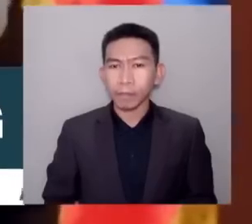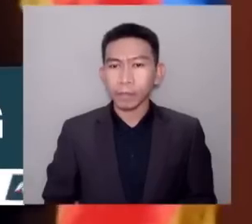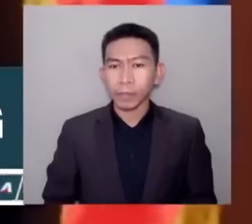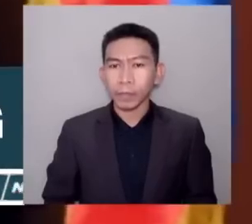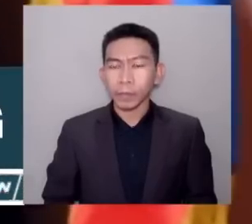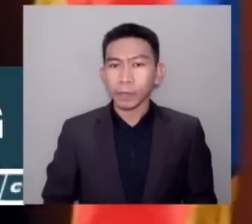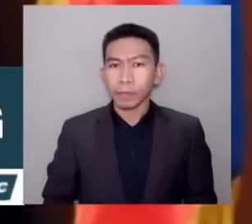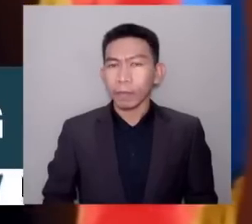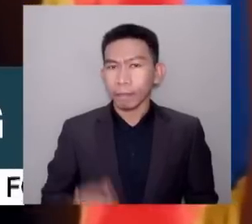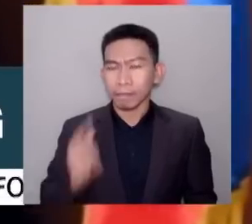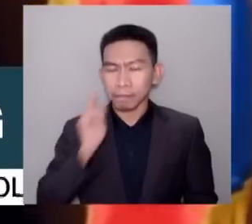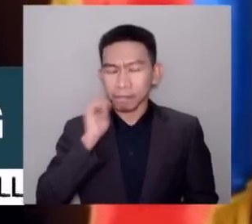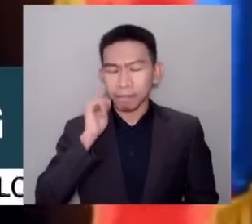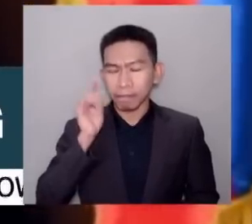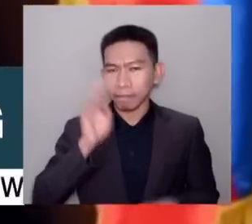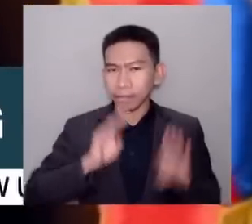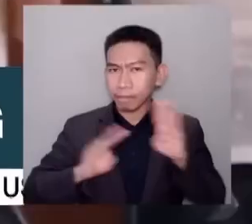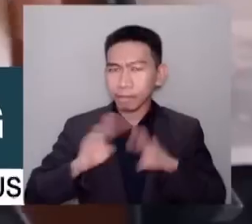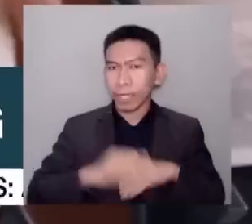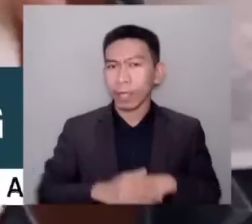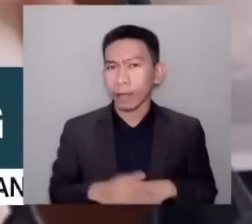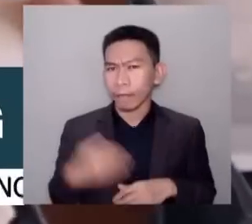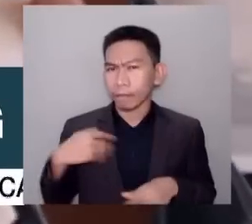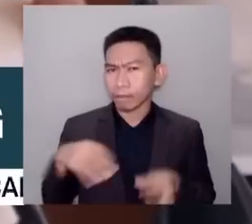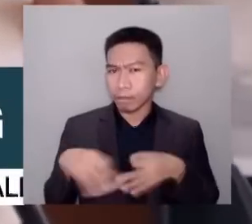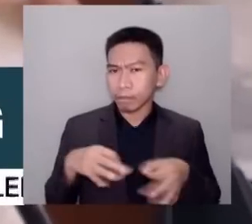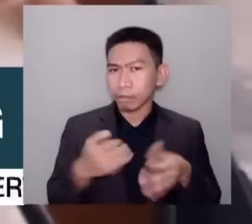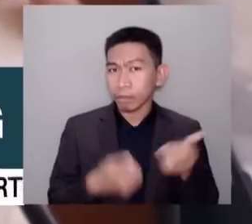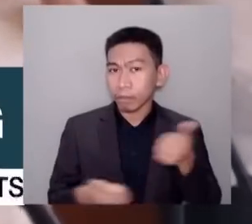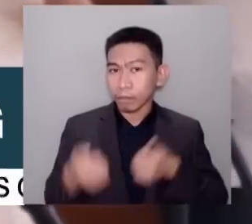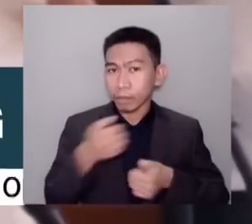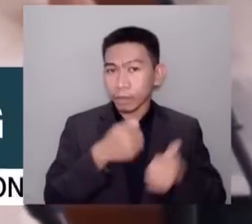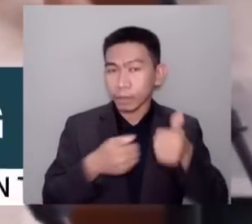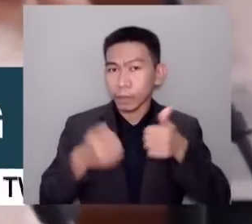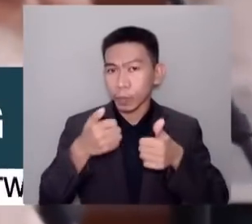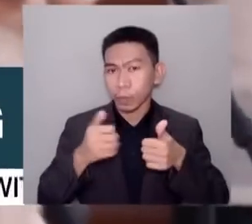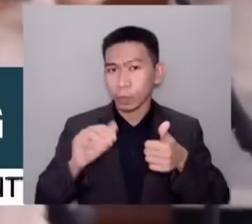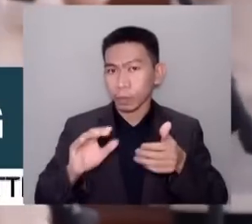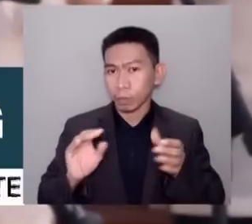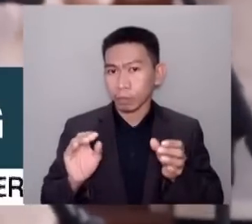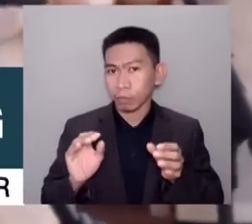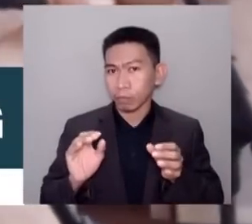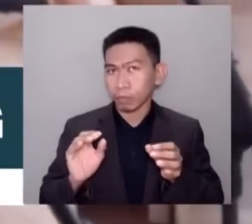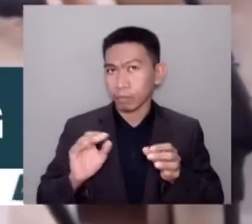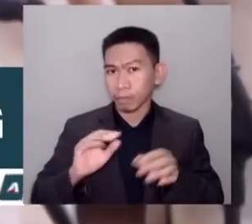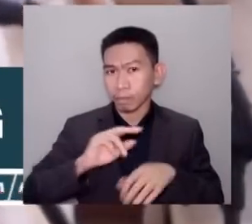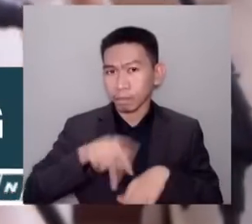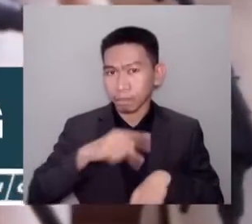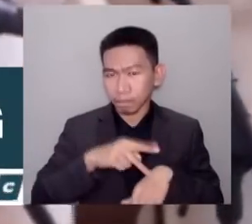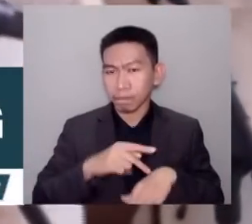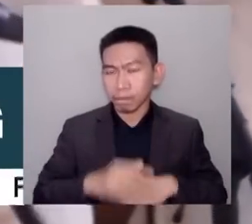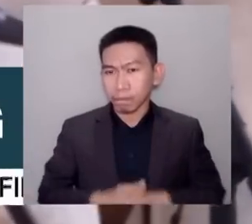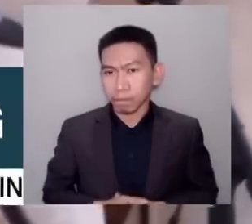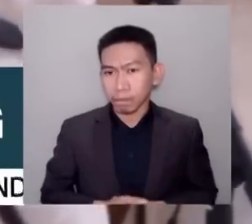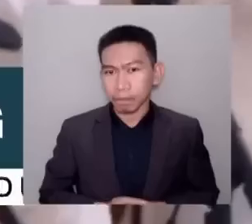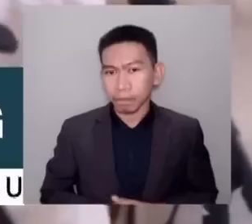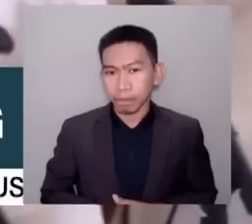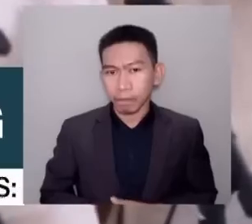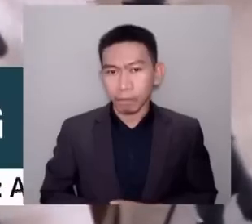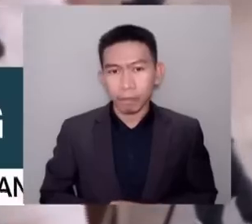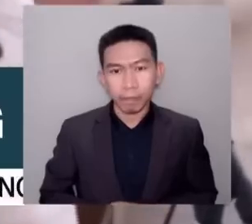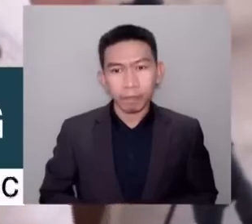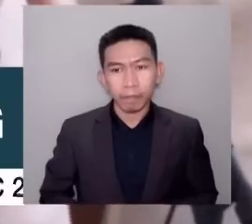where he said they discussed the government's plan to address rising oil prices, the full resumption of face-to-face classes, as